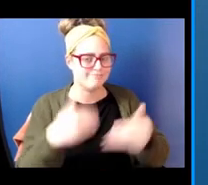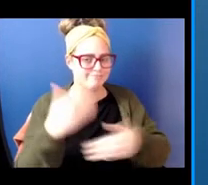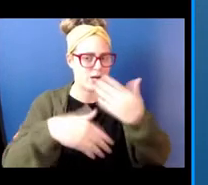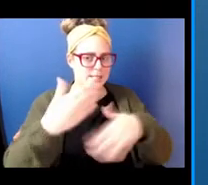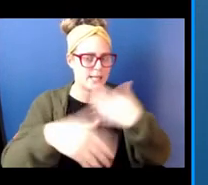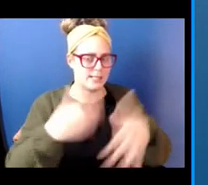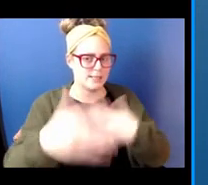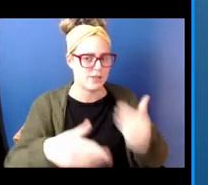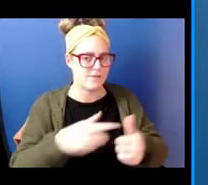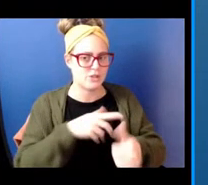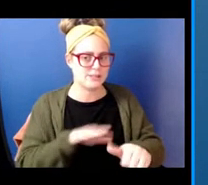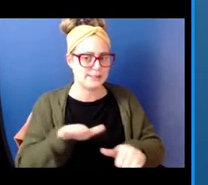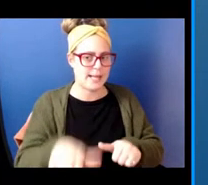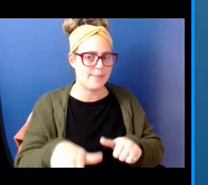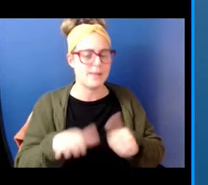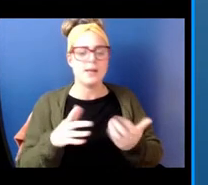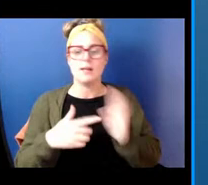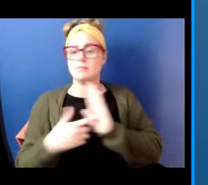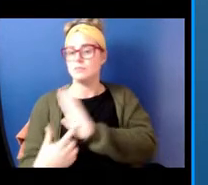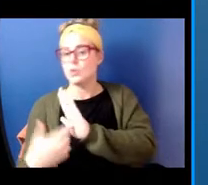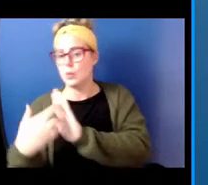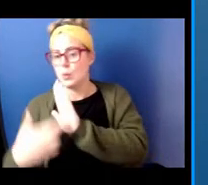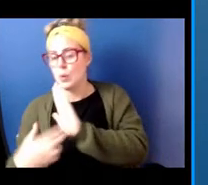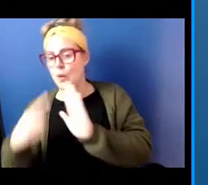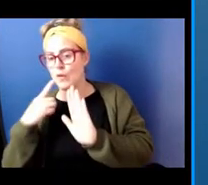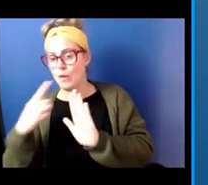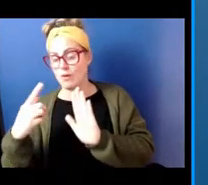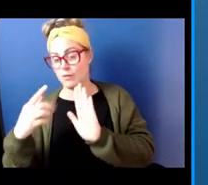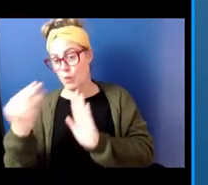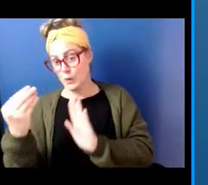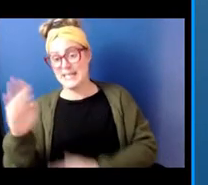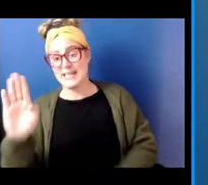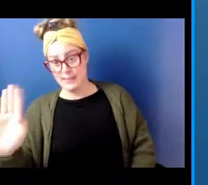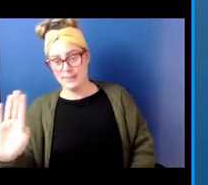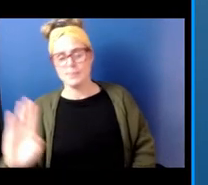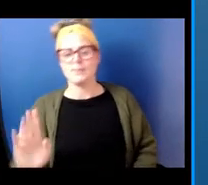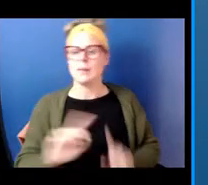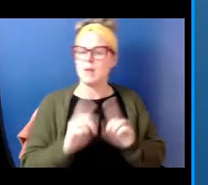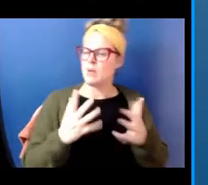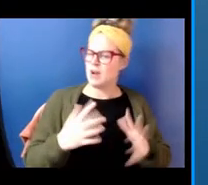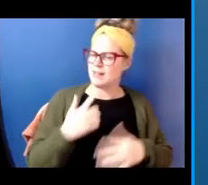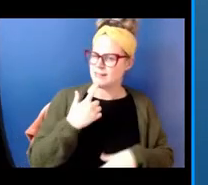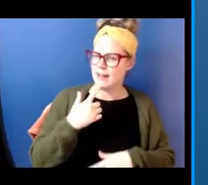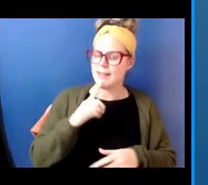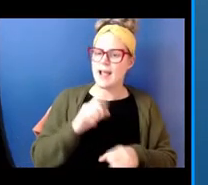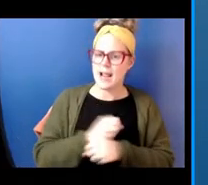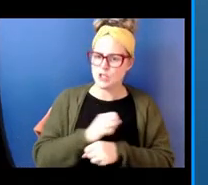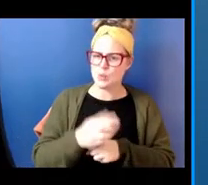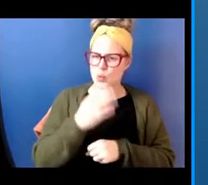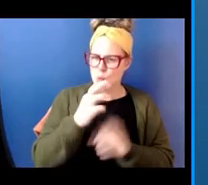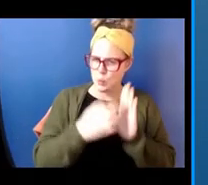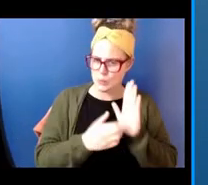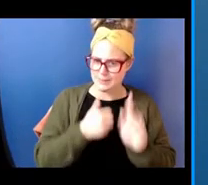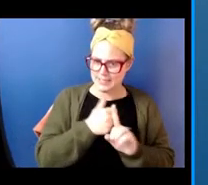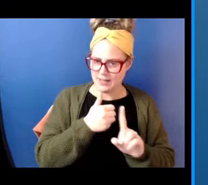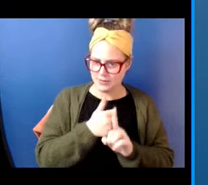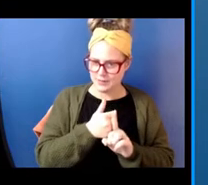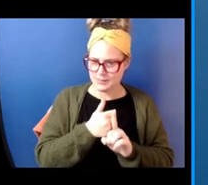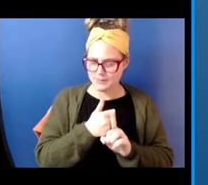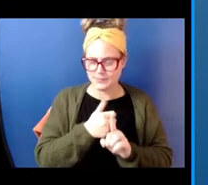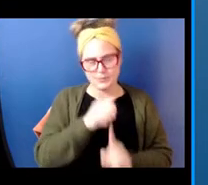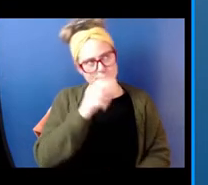it's citing to rule 14b but we've actually already said in in the actual rules themselves in 2K5